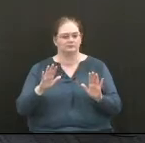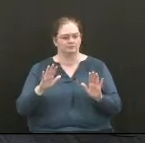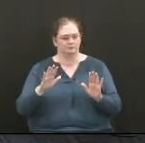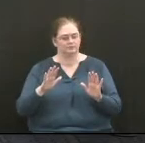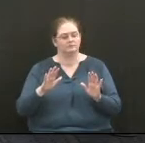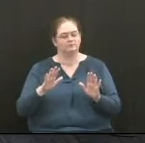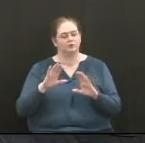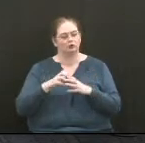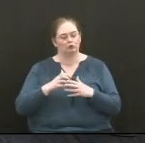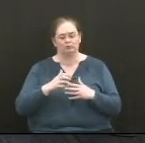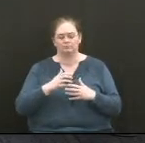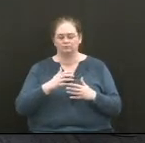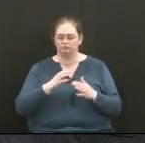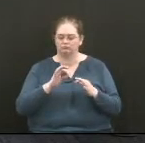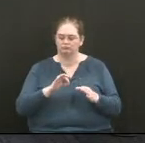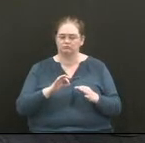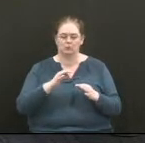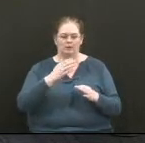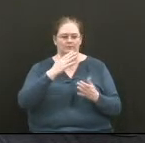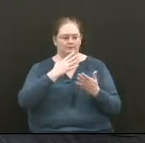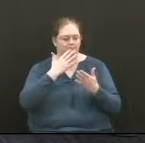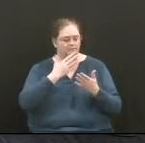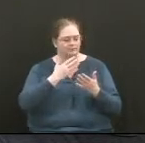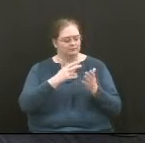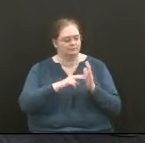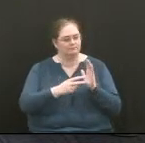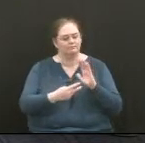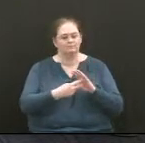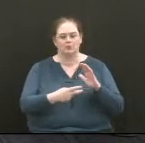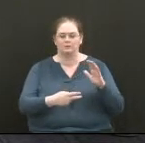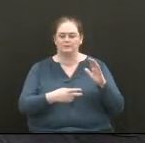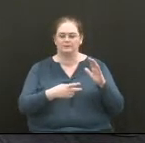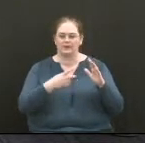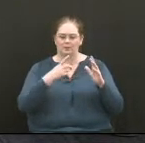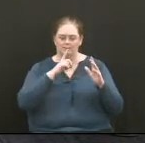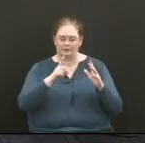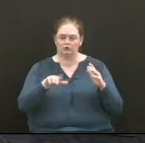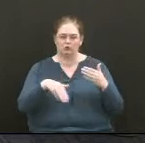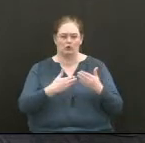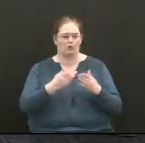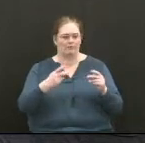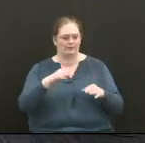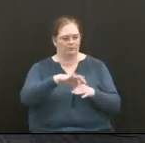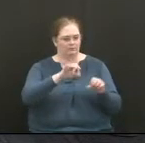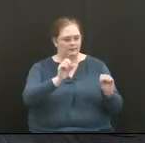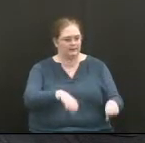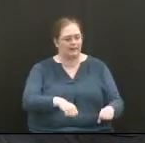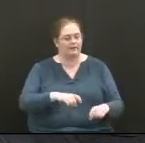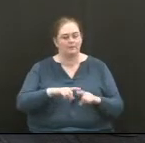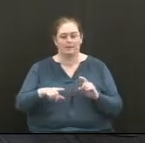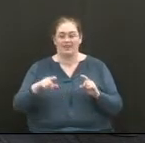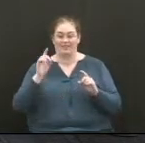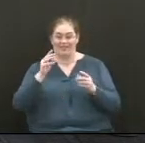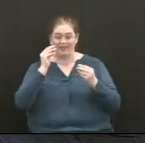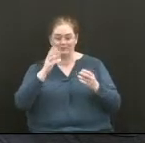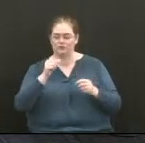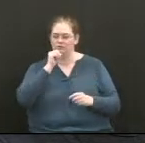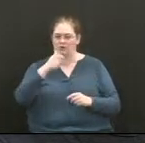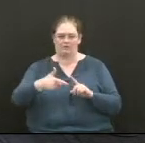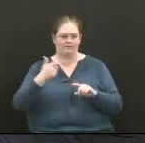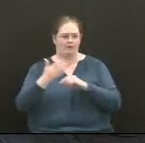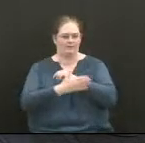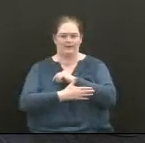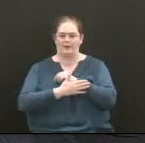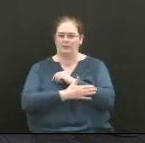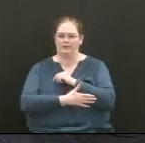very well-meaning group that wants to try and make sure every vote is cast and counted securely. It's not coming from the county.